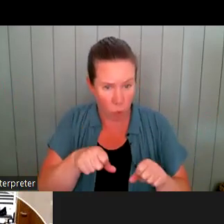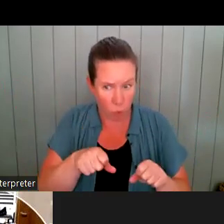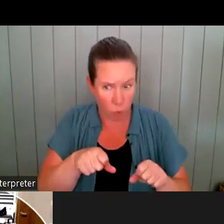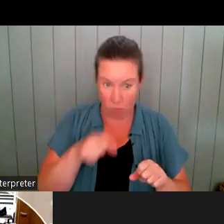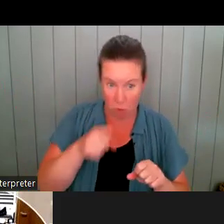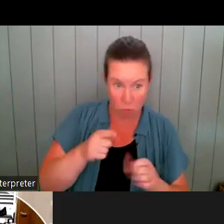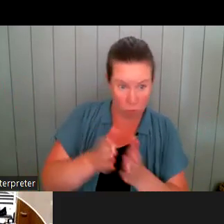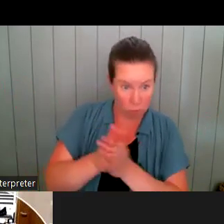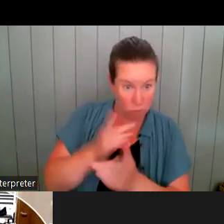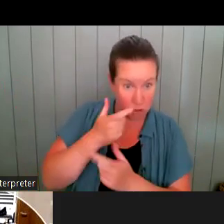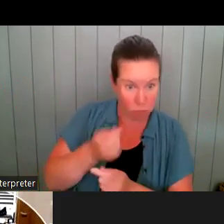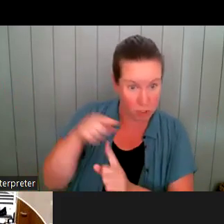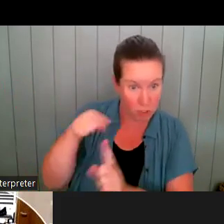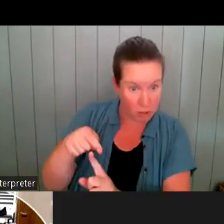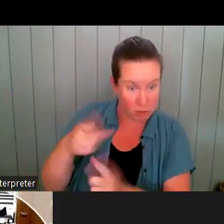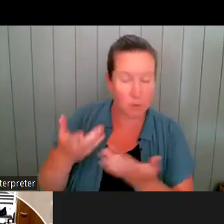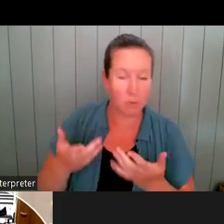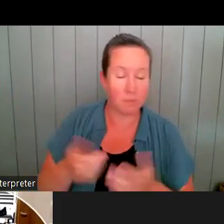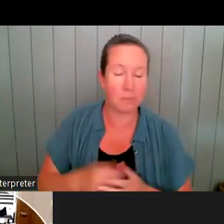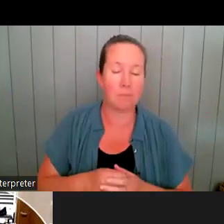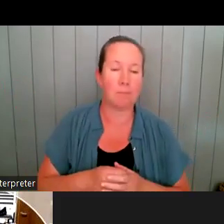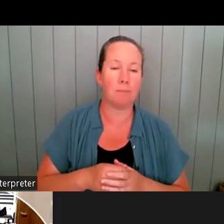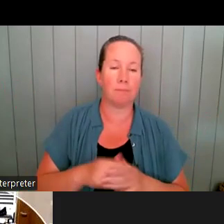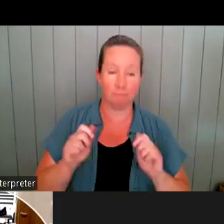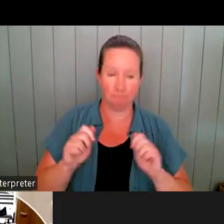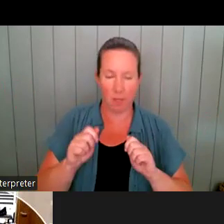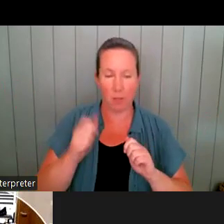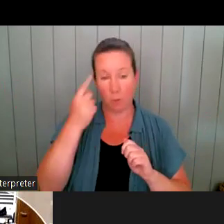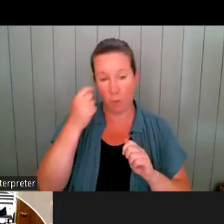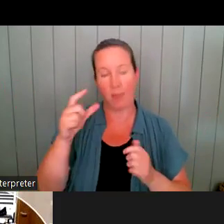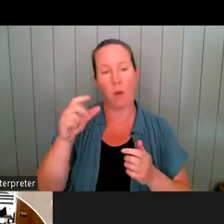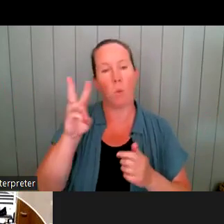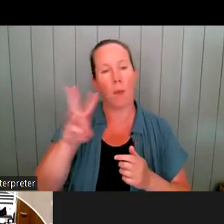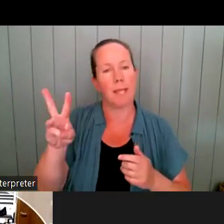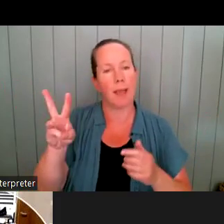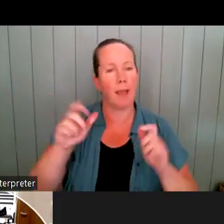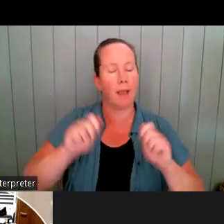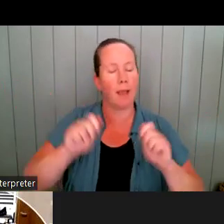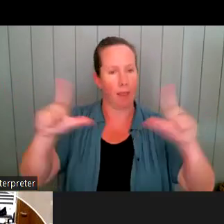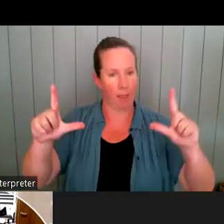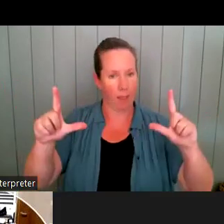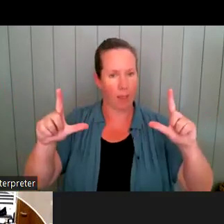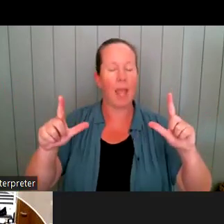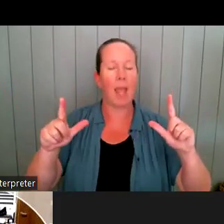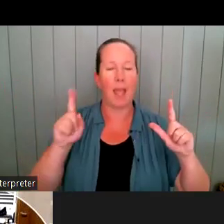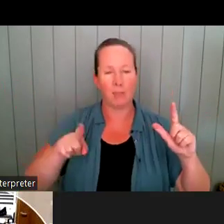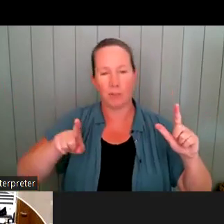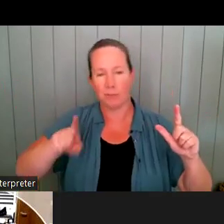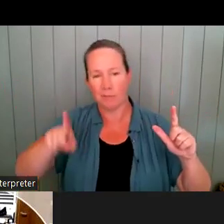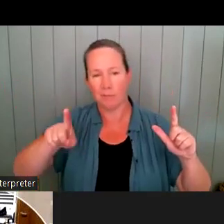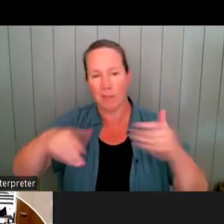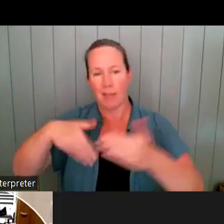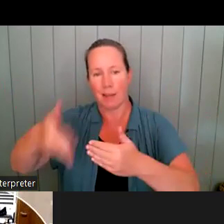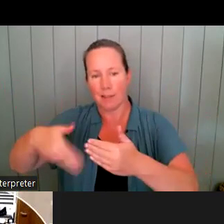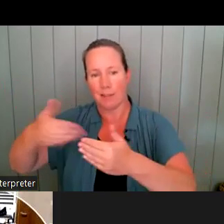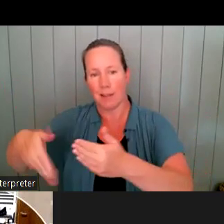use the link and you first launch the page, you have to go through a few pages before you actually get